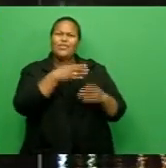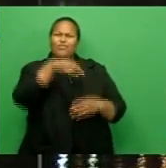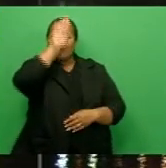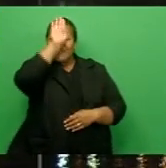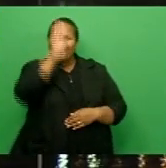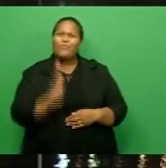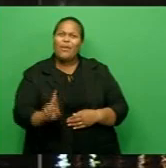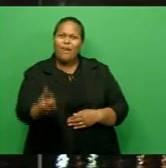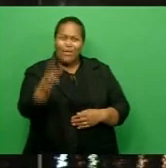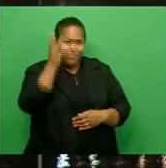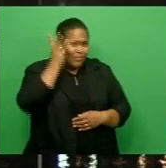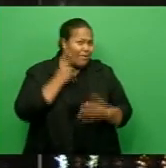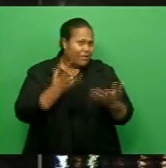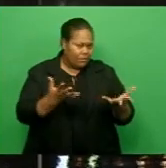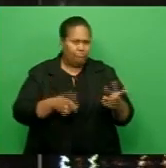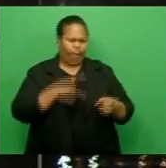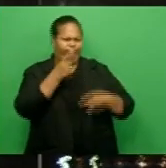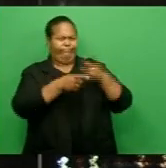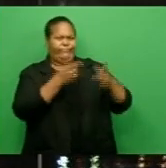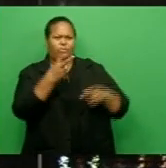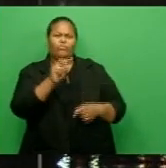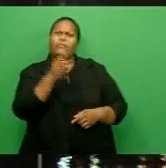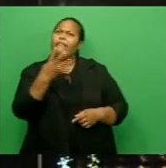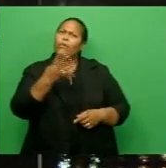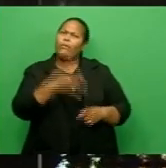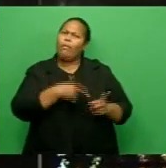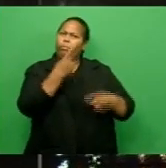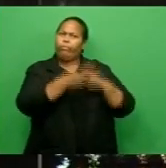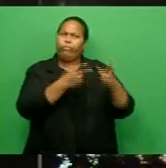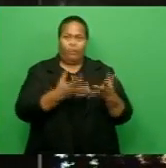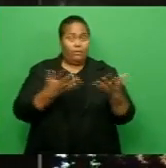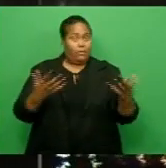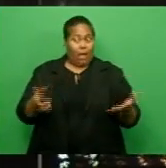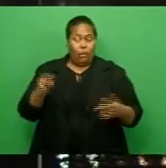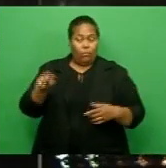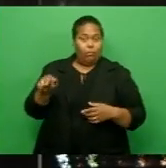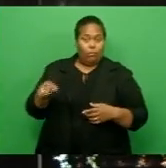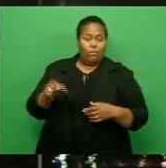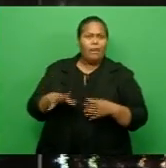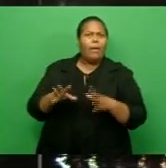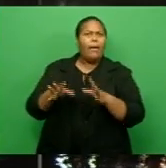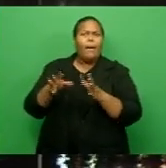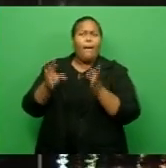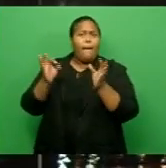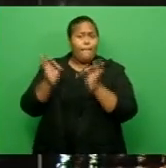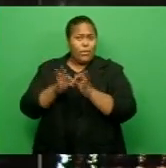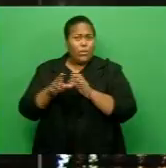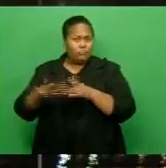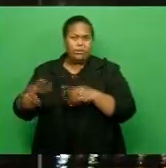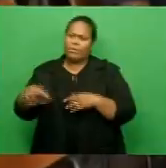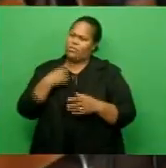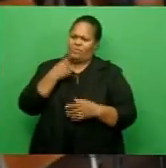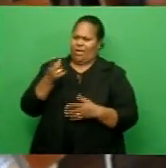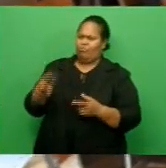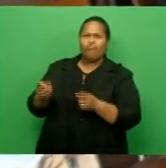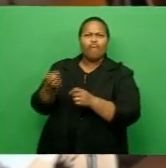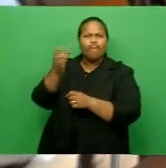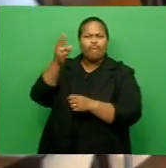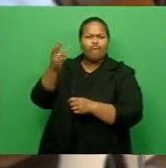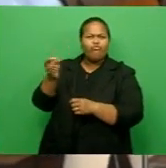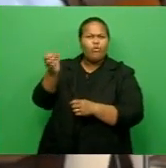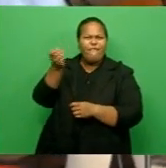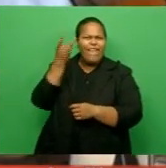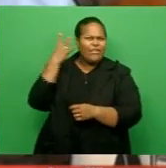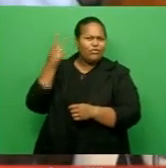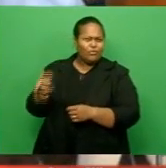2014. Alpenisa Wangarandovo reports Mbulitavu has hit back, saying Dr. Mbamba is out for revenge.